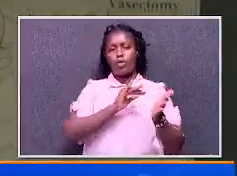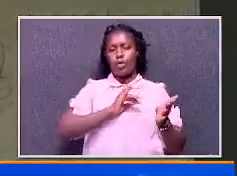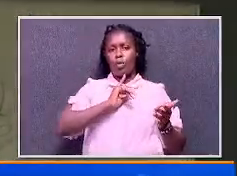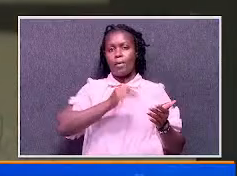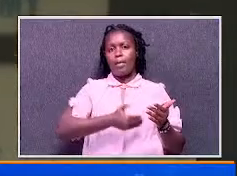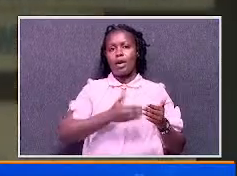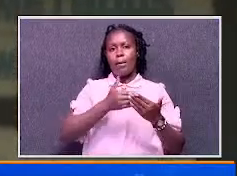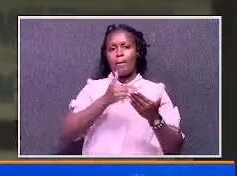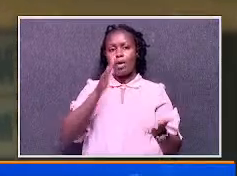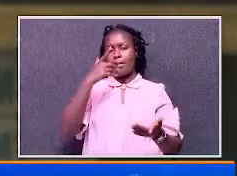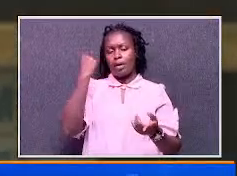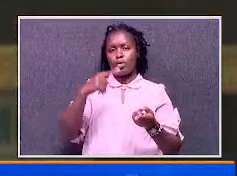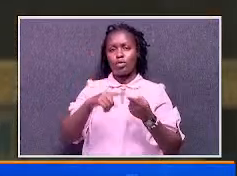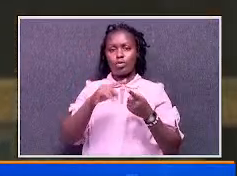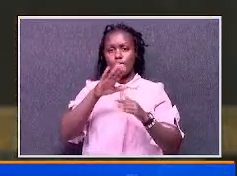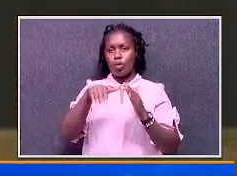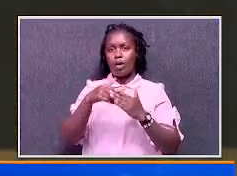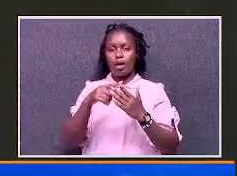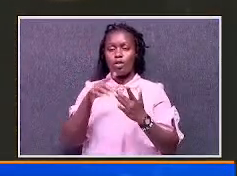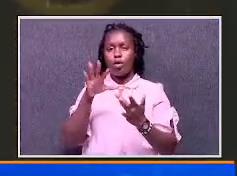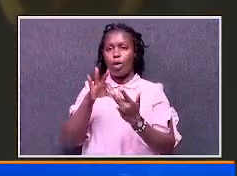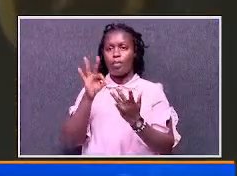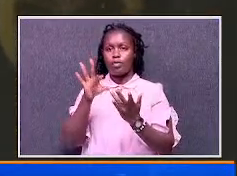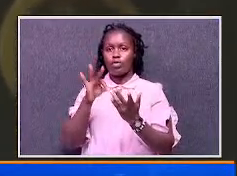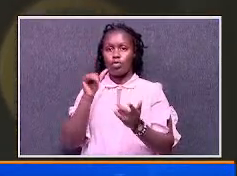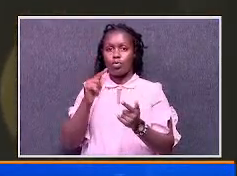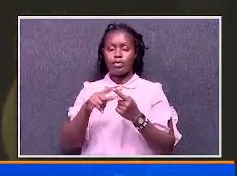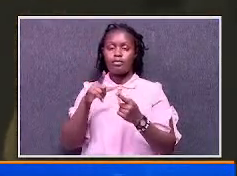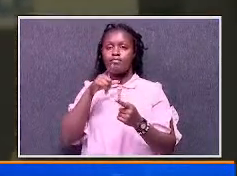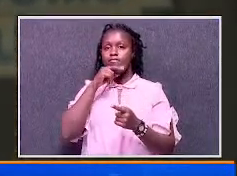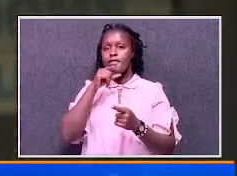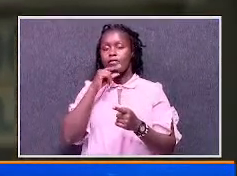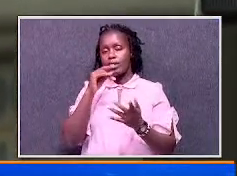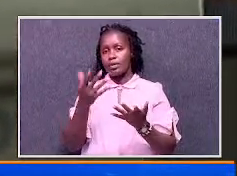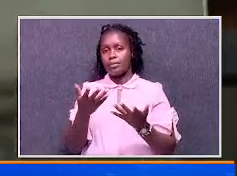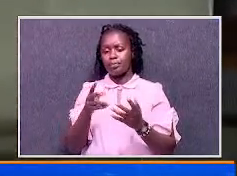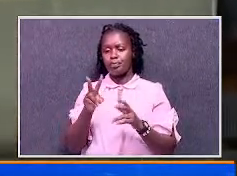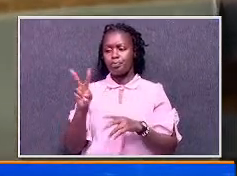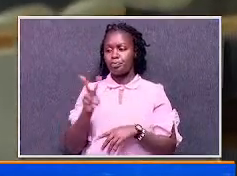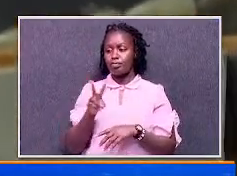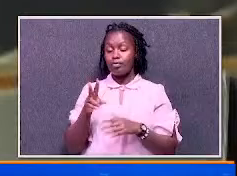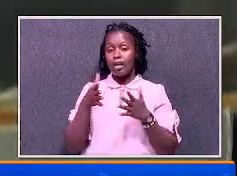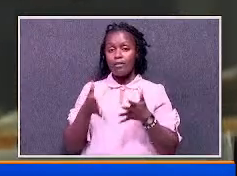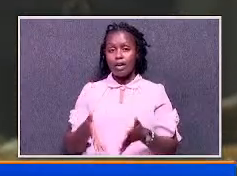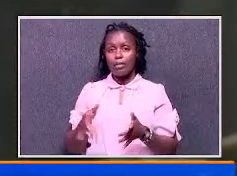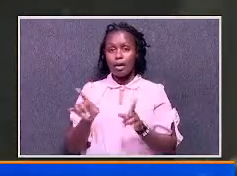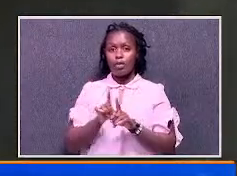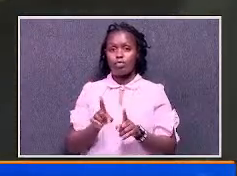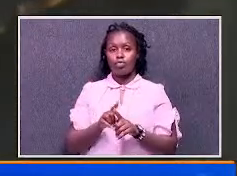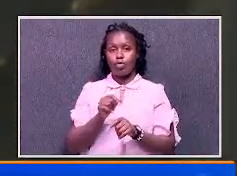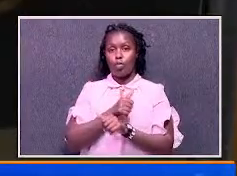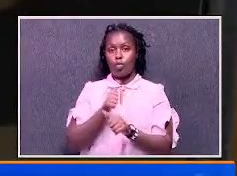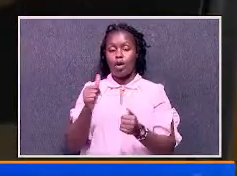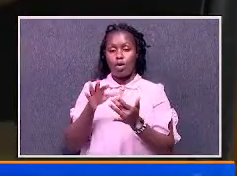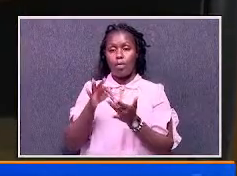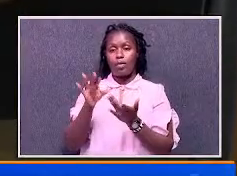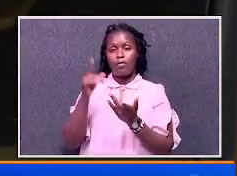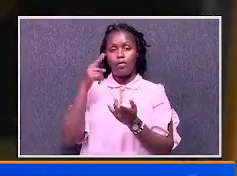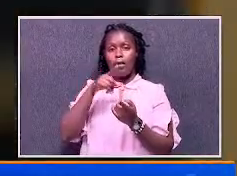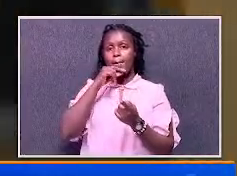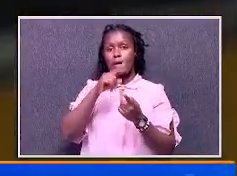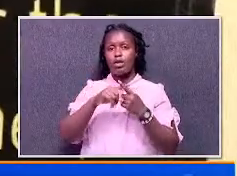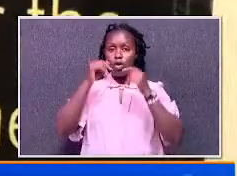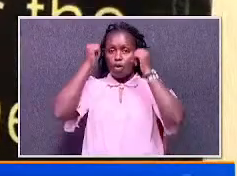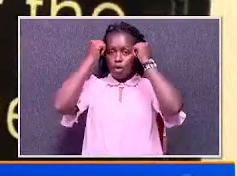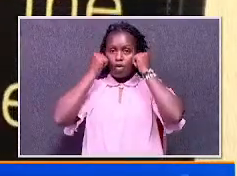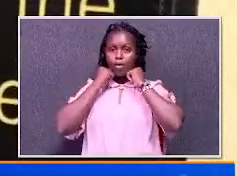fact that there are contraception options that are meant for men. The two available and effective options for men are male